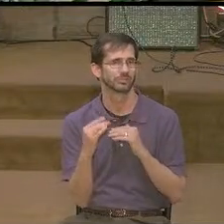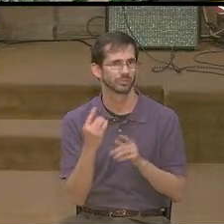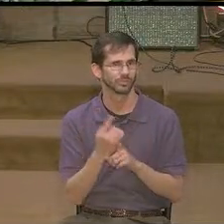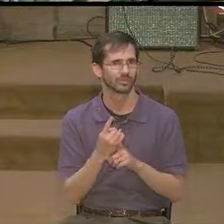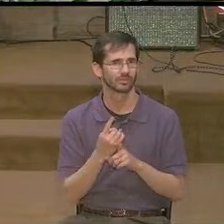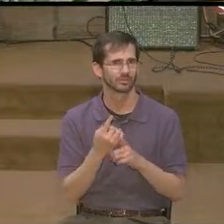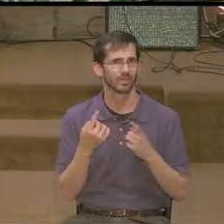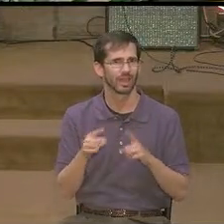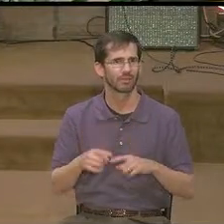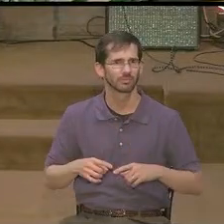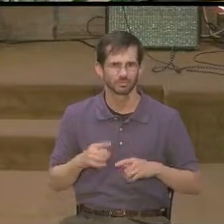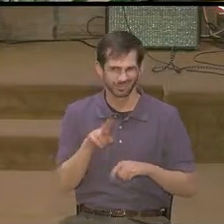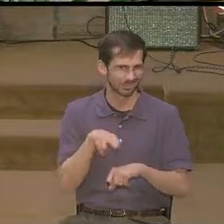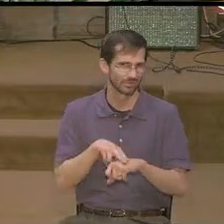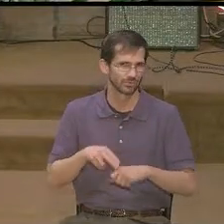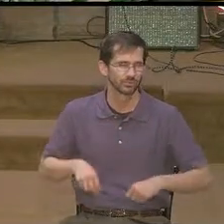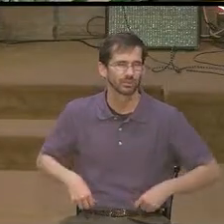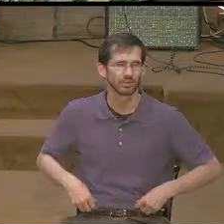sometimes. It's natural.